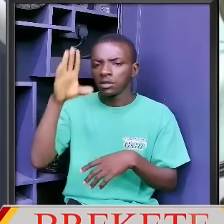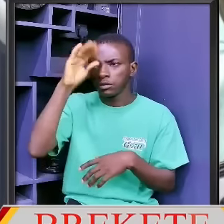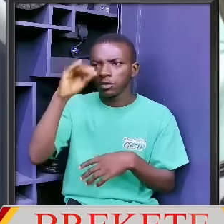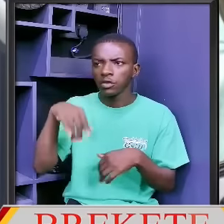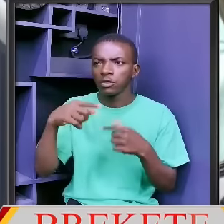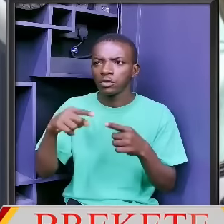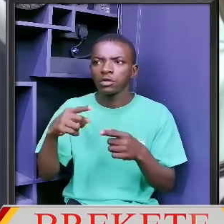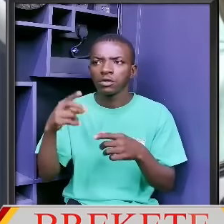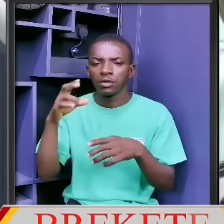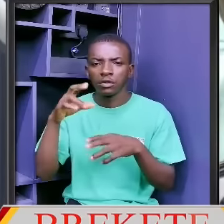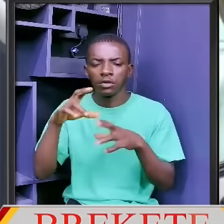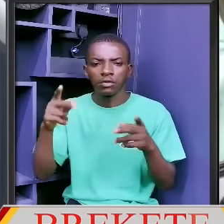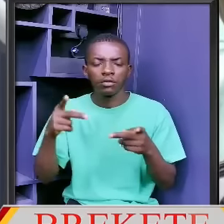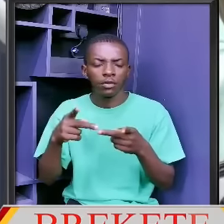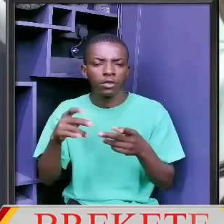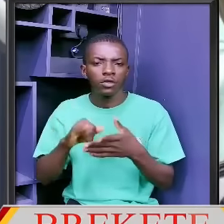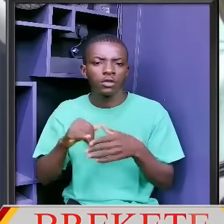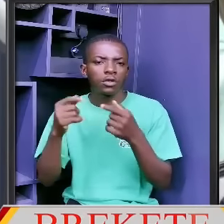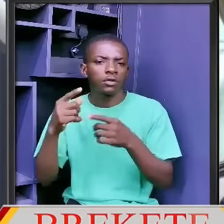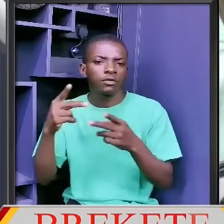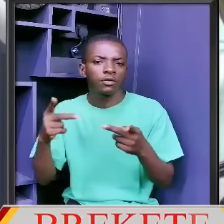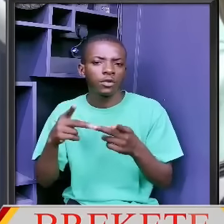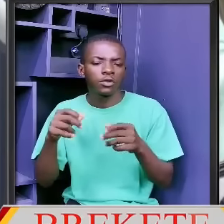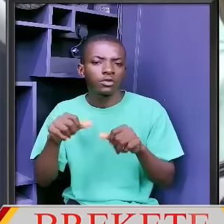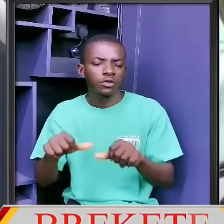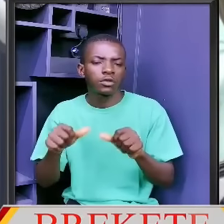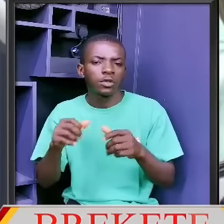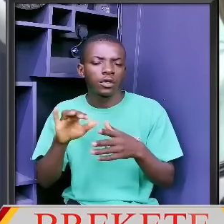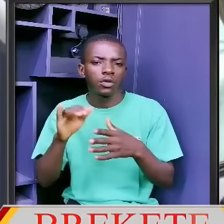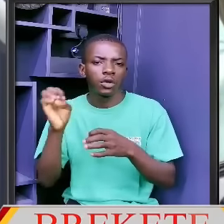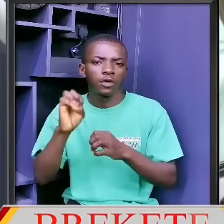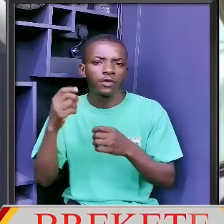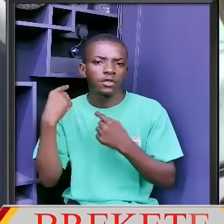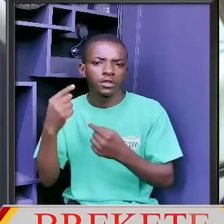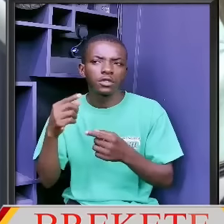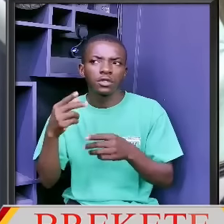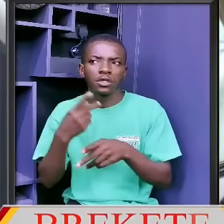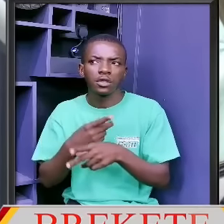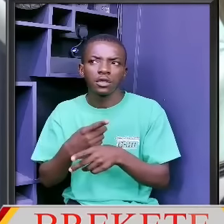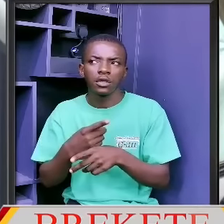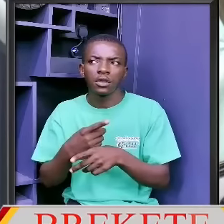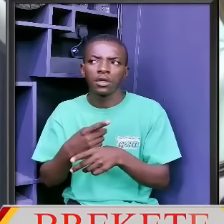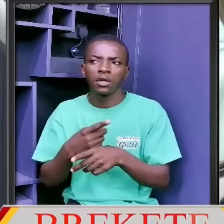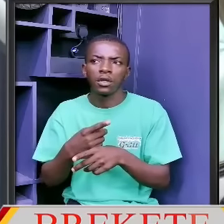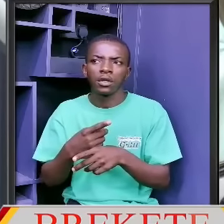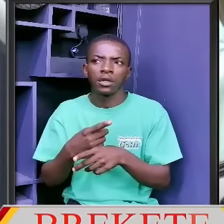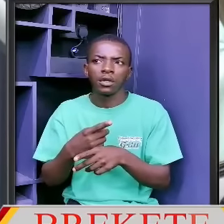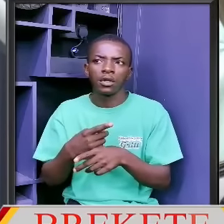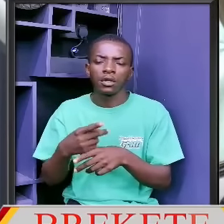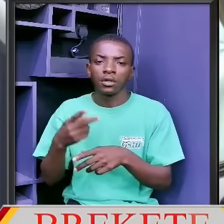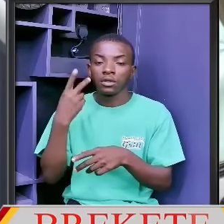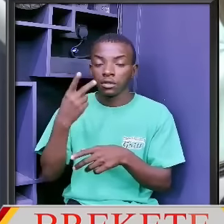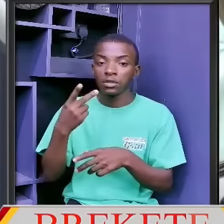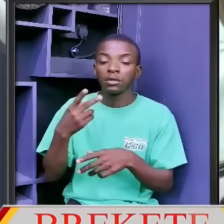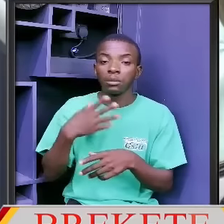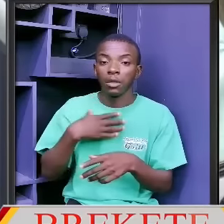said that he's looking for a place and she gave him the place to stay. And ever since he set his eyes on my cattle